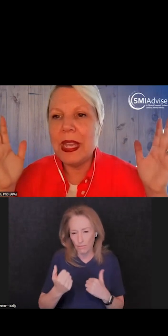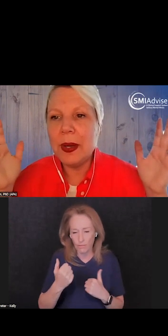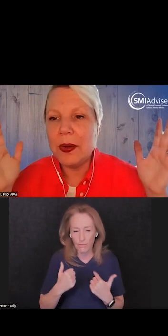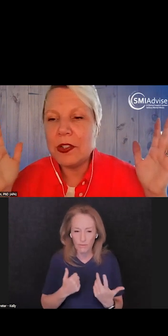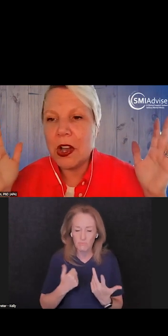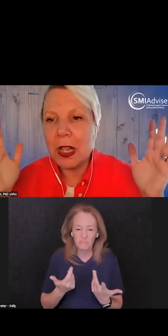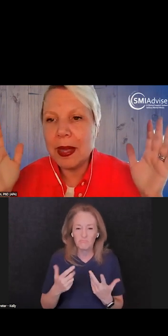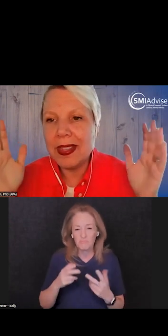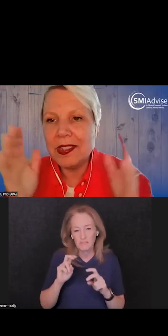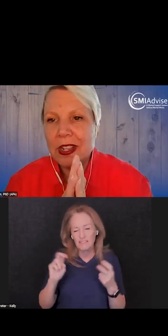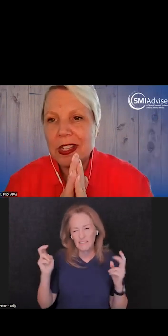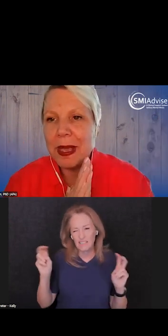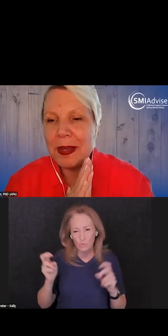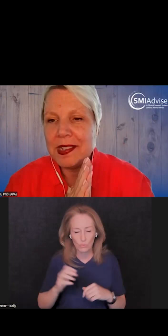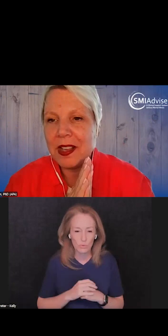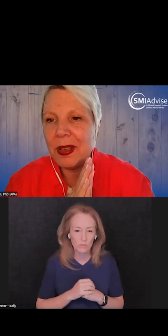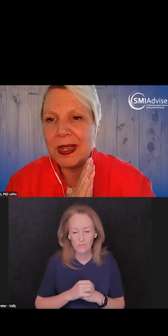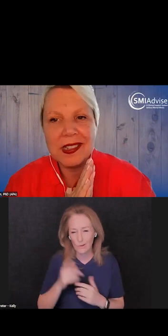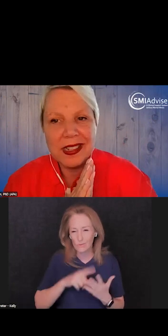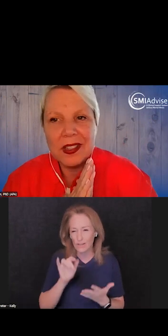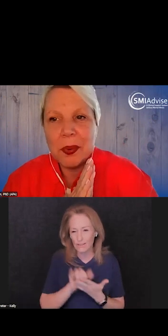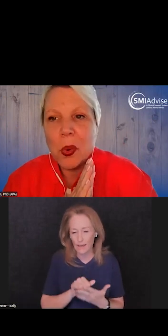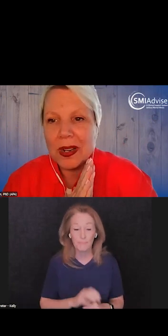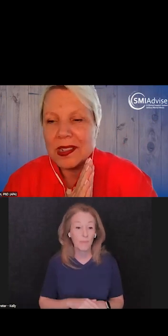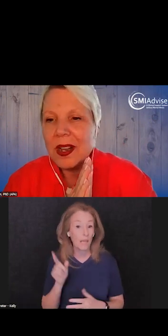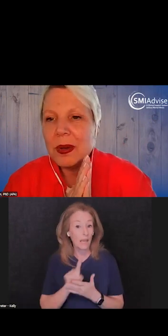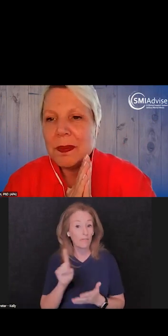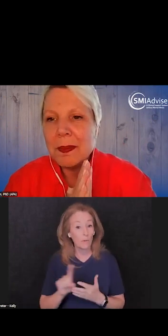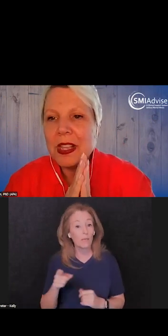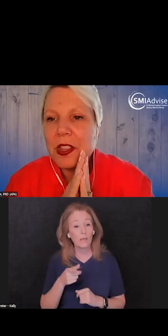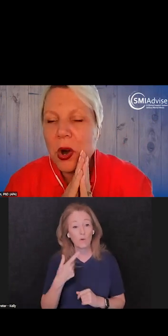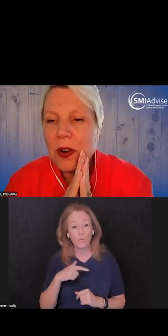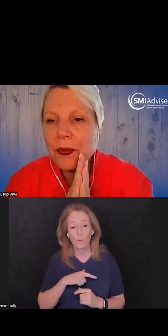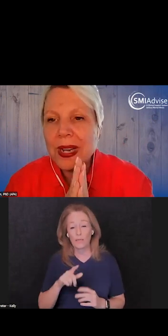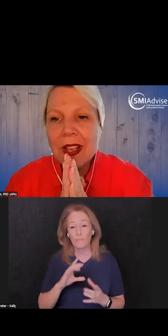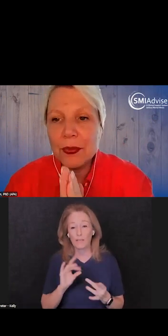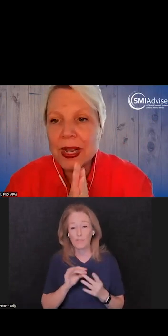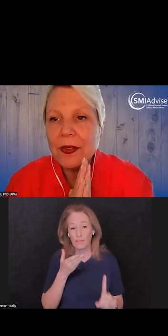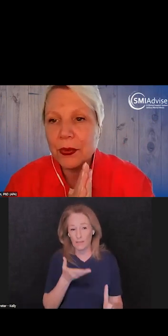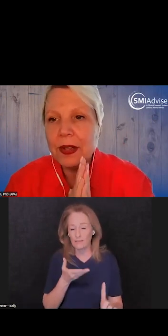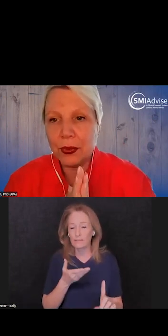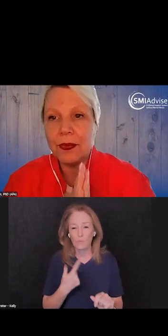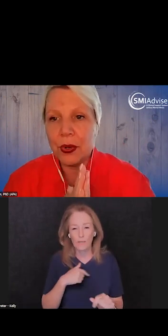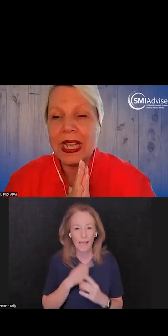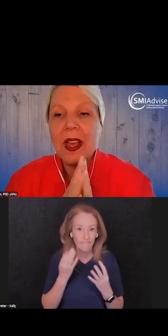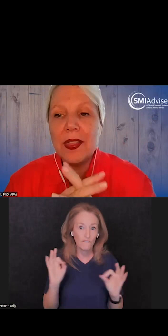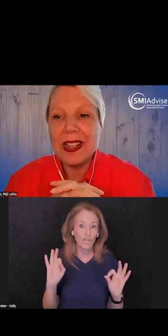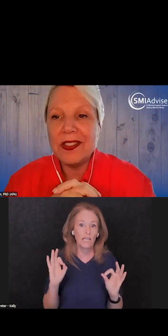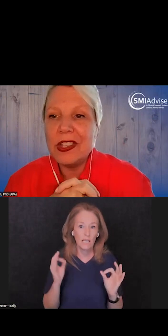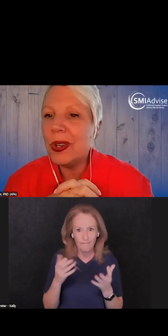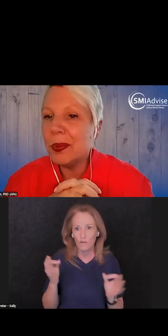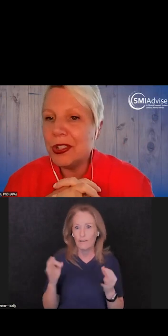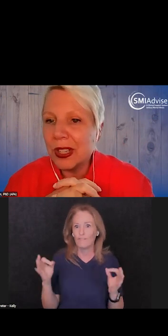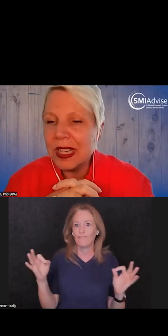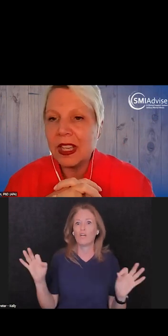Every week, we always talk about this. You may be sick of it, but it's still important. Remember that there are free things